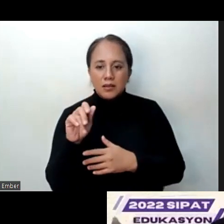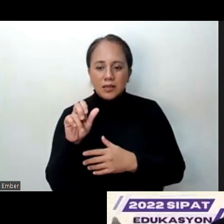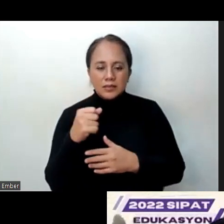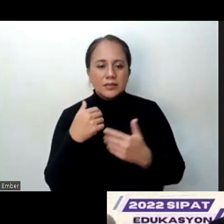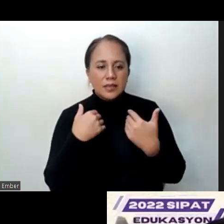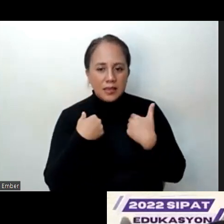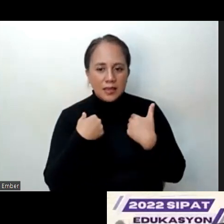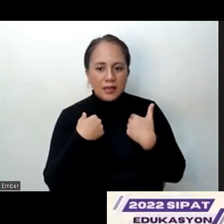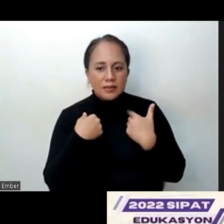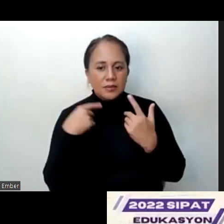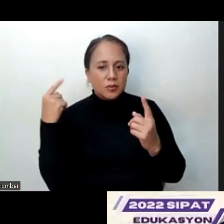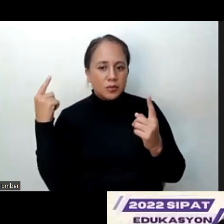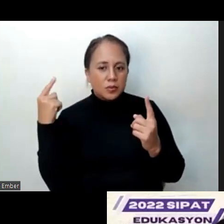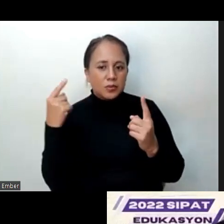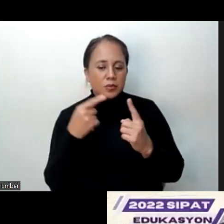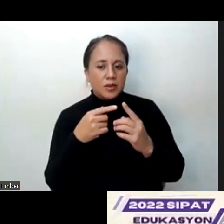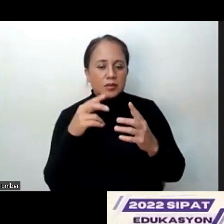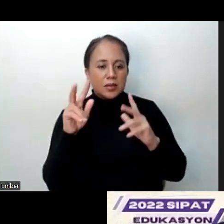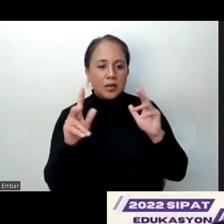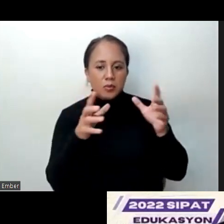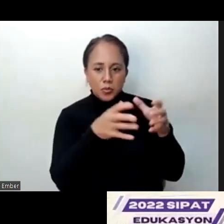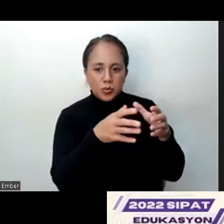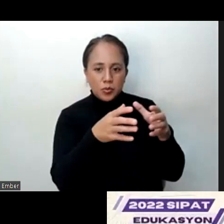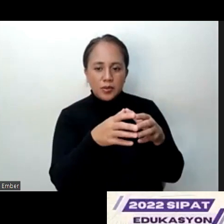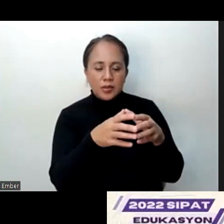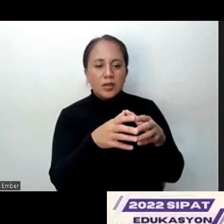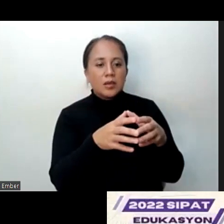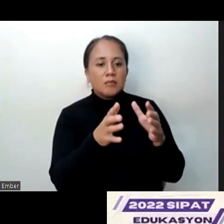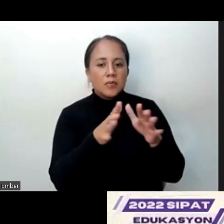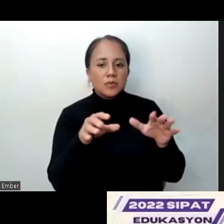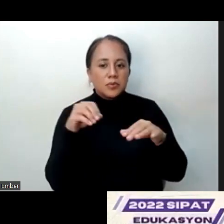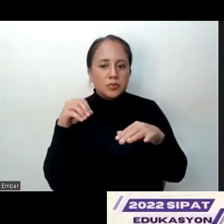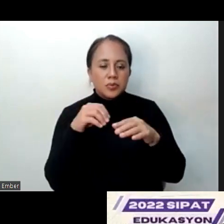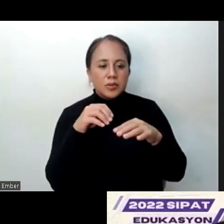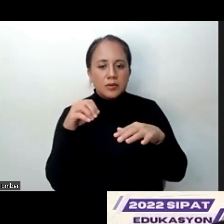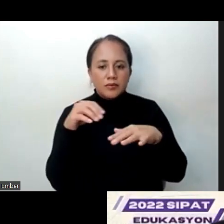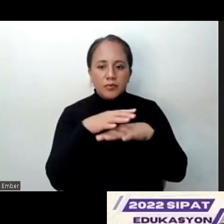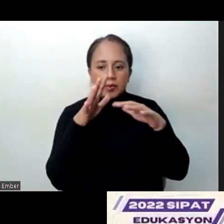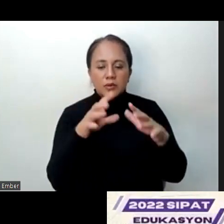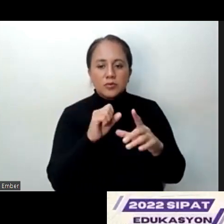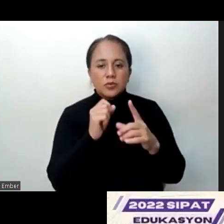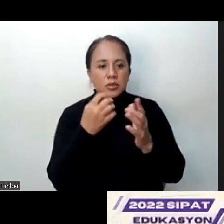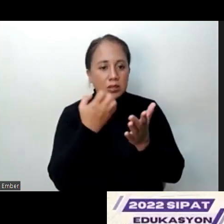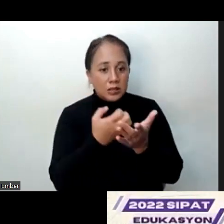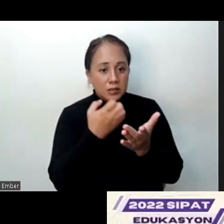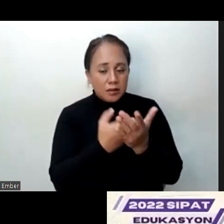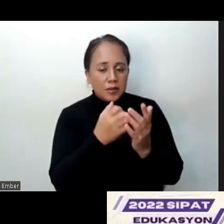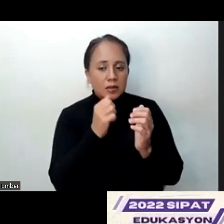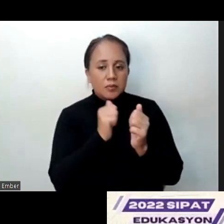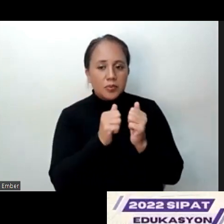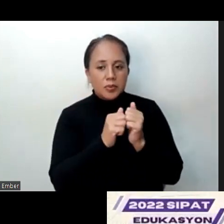talagang tina-target population. So mass-based influencers, mas socio-economic, so